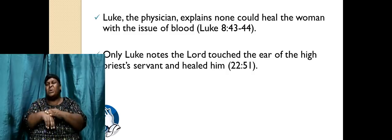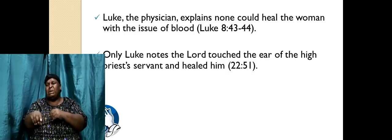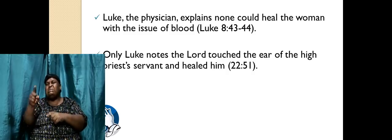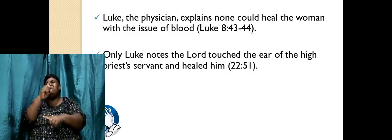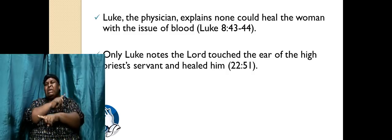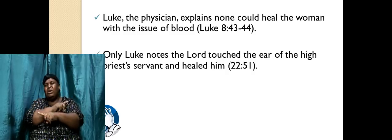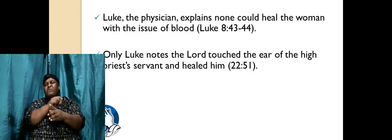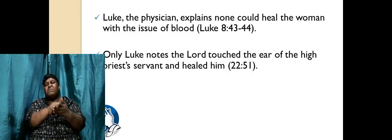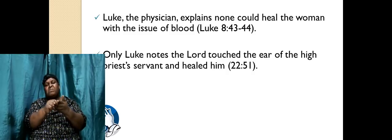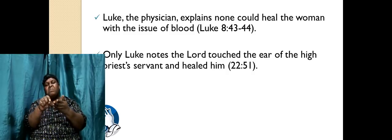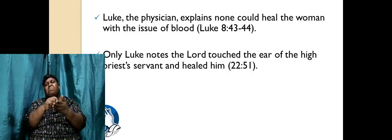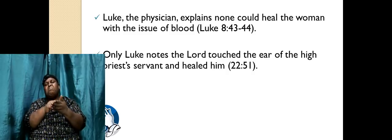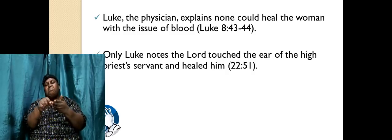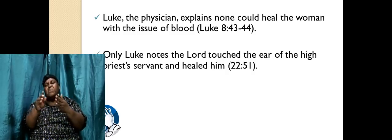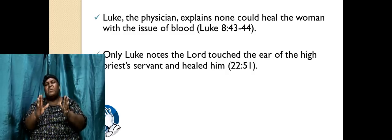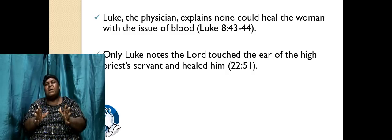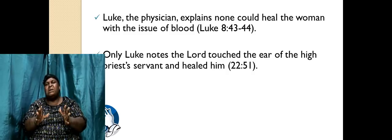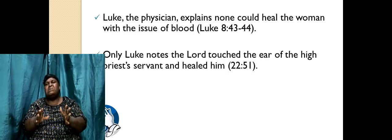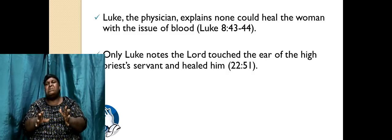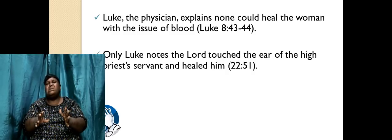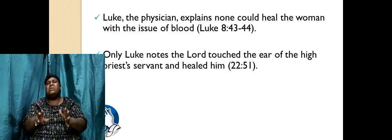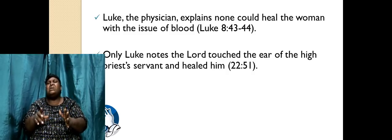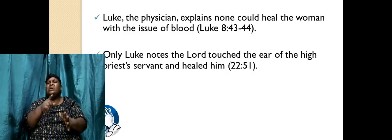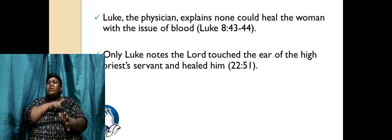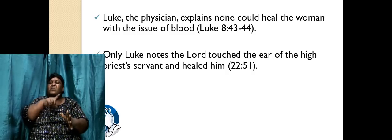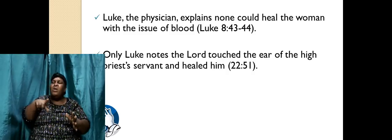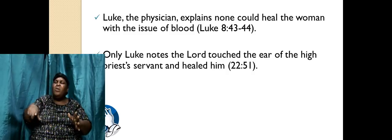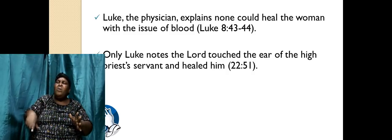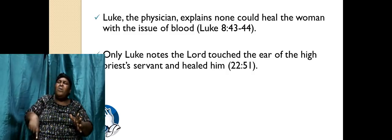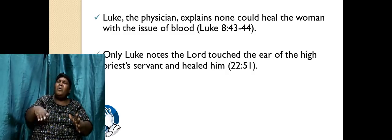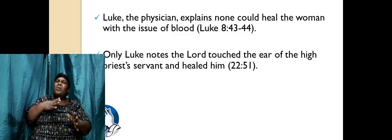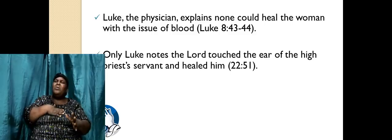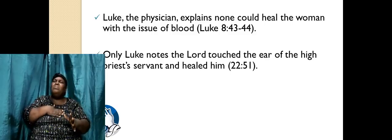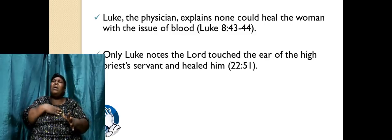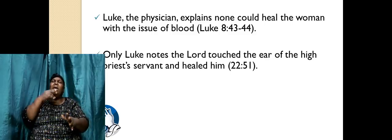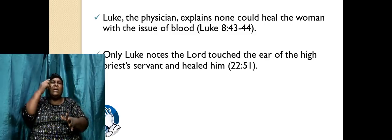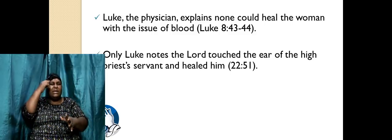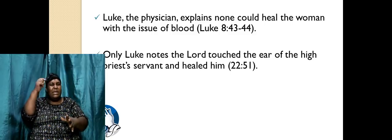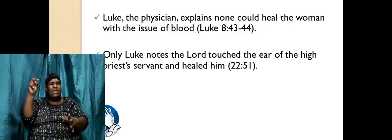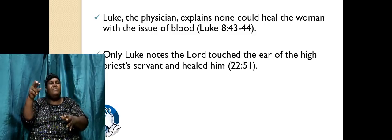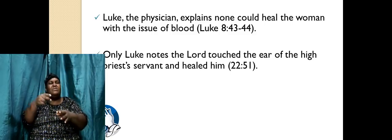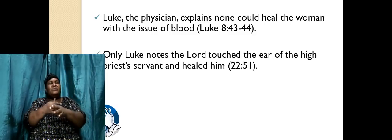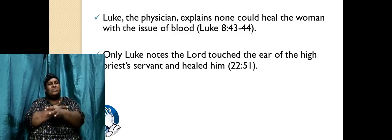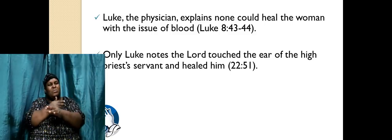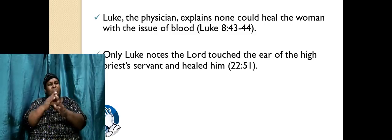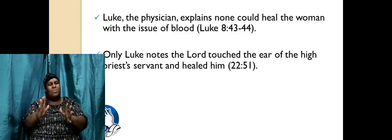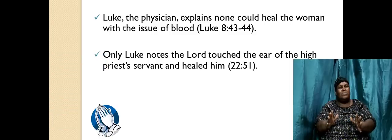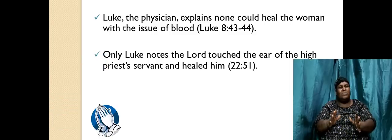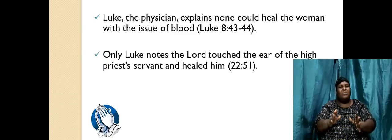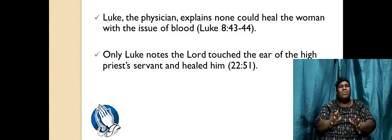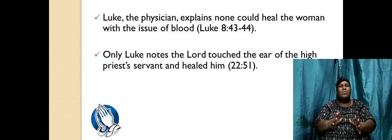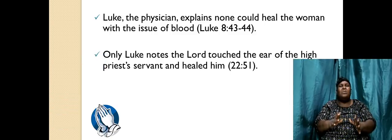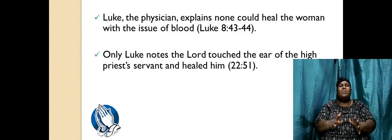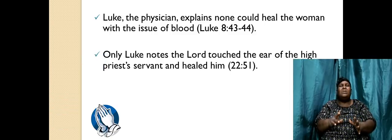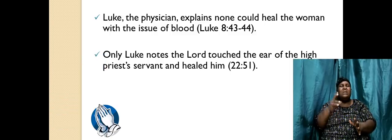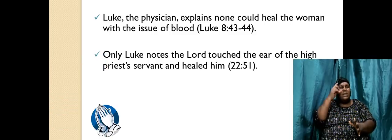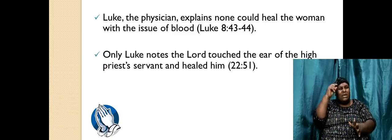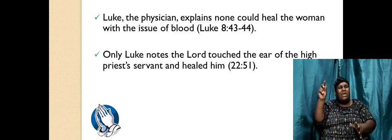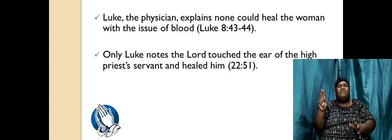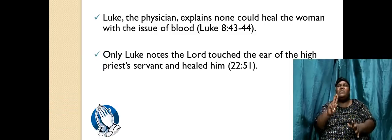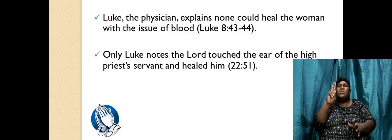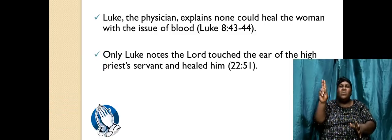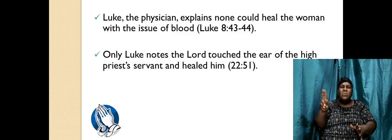Lord is my shepherd. What was he doing? He was using his occupation. He was using what he was used to to convey